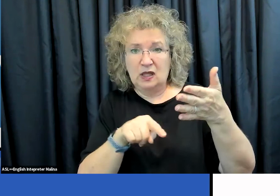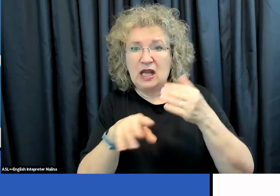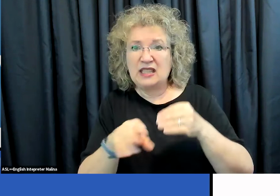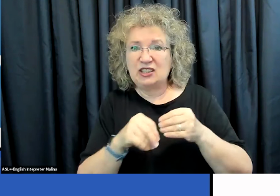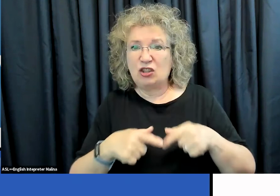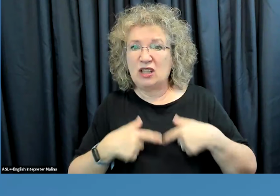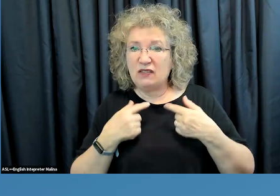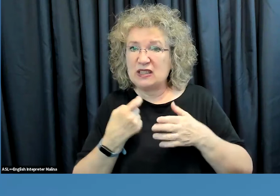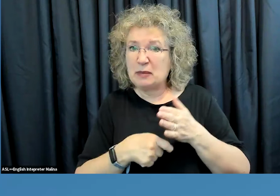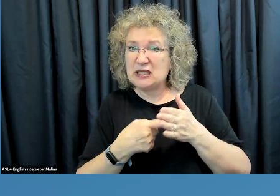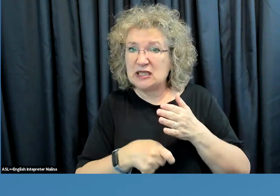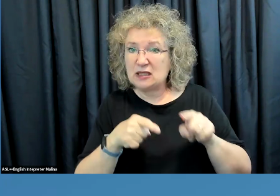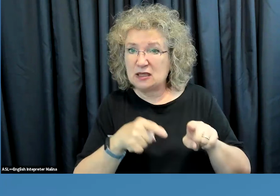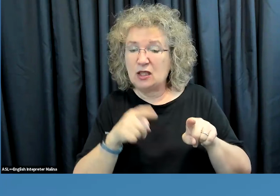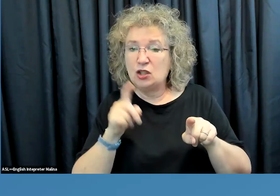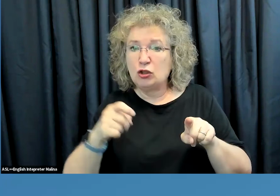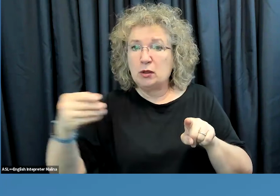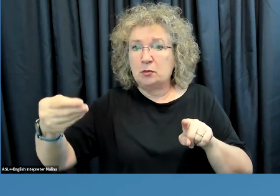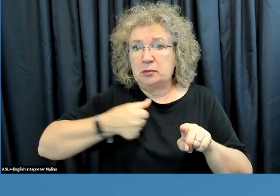slide.